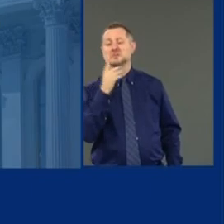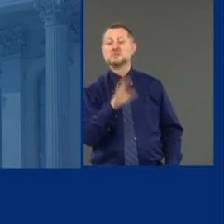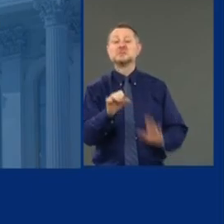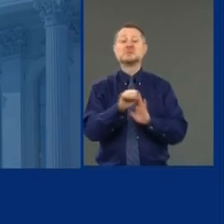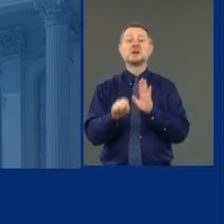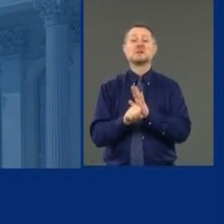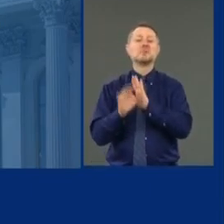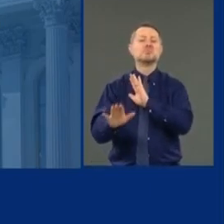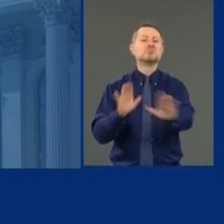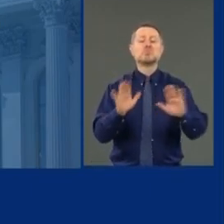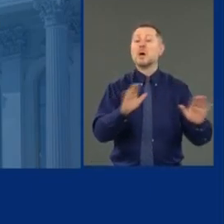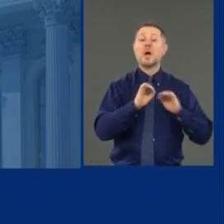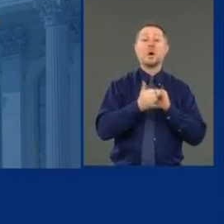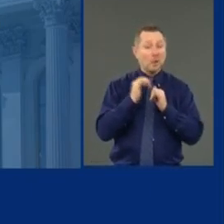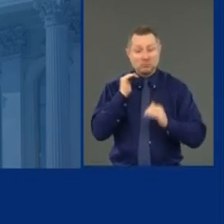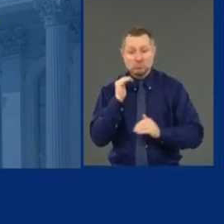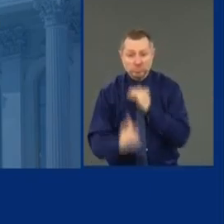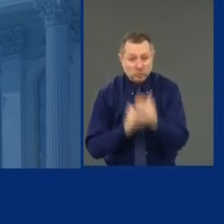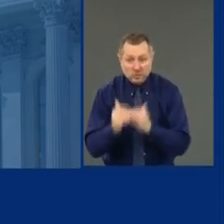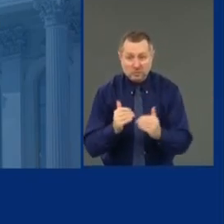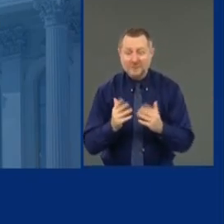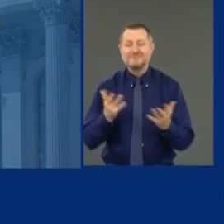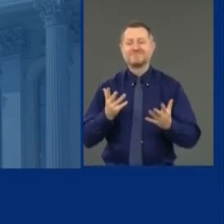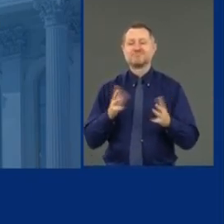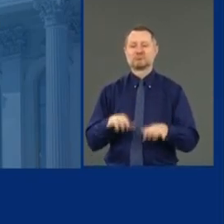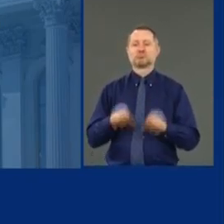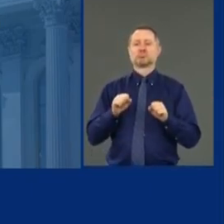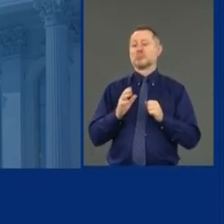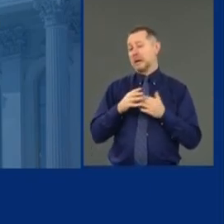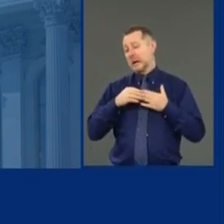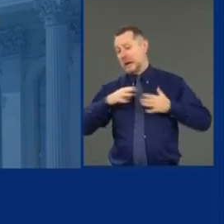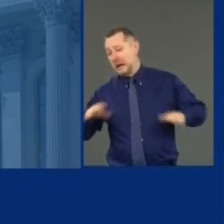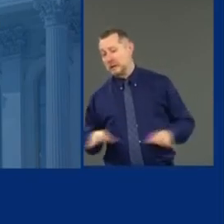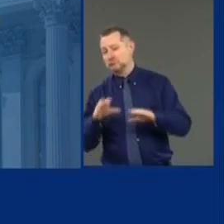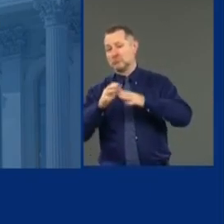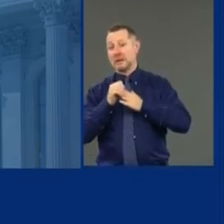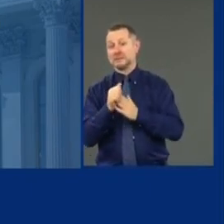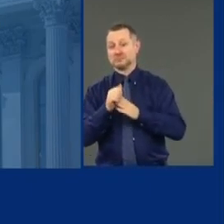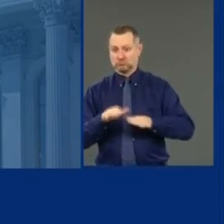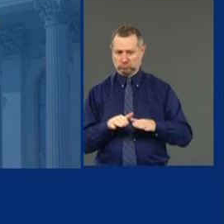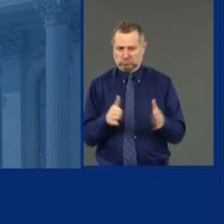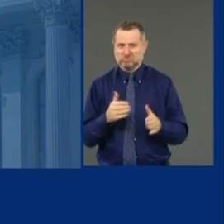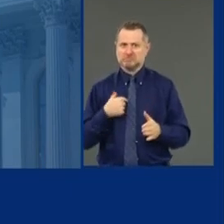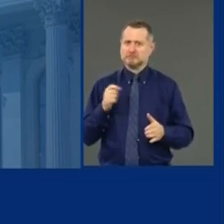the lead in the responsibility. I understand that. I understand what governors must do.